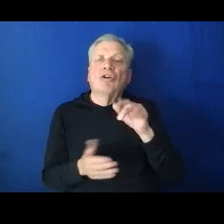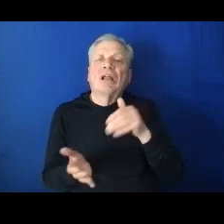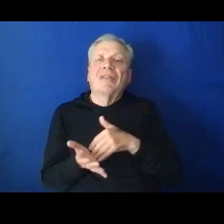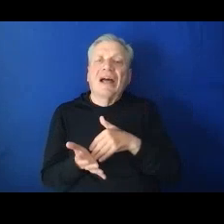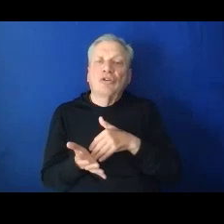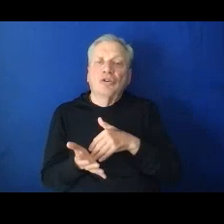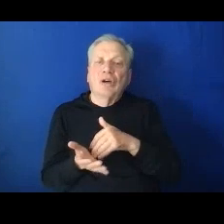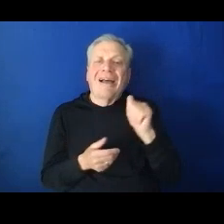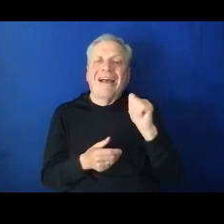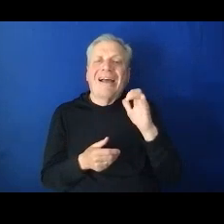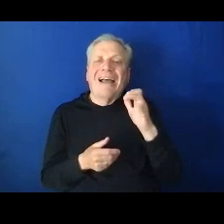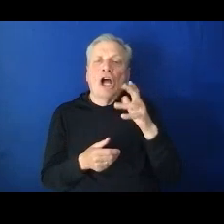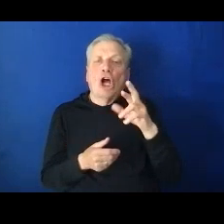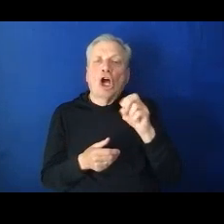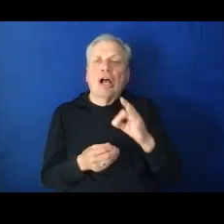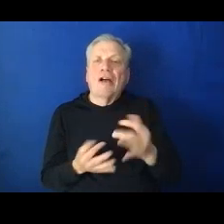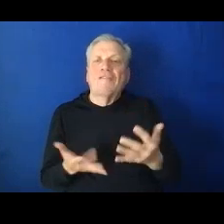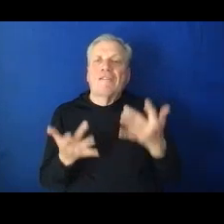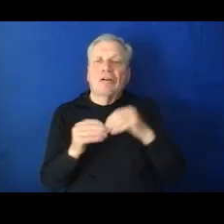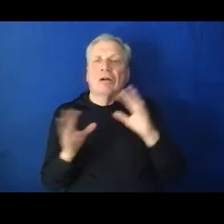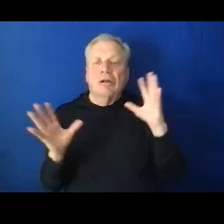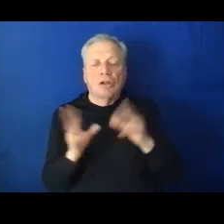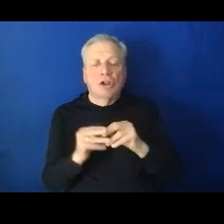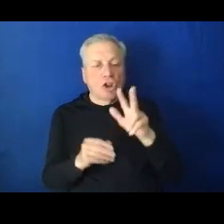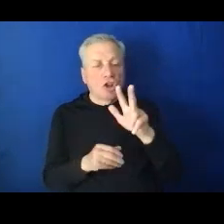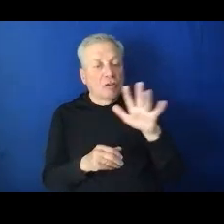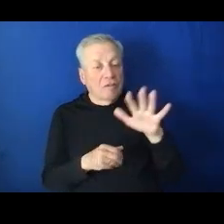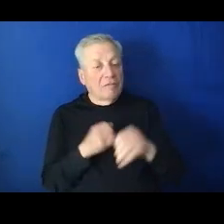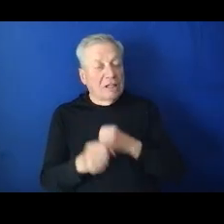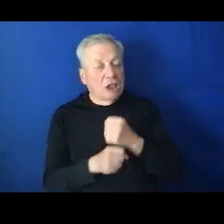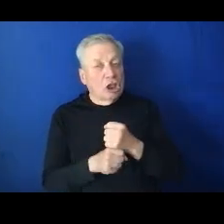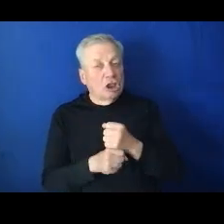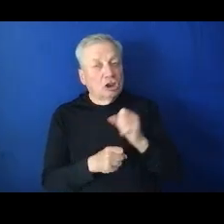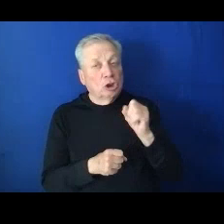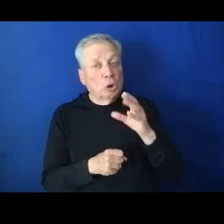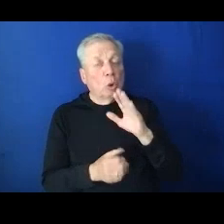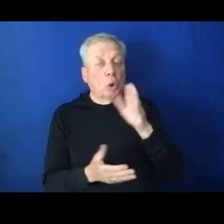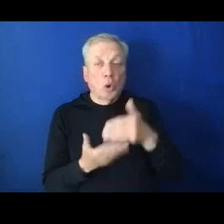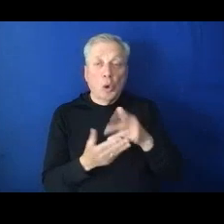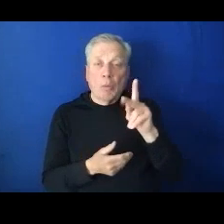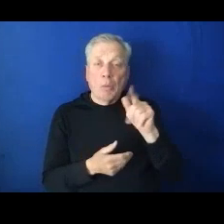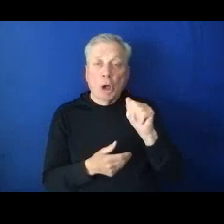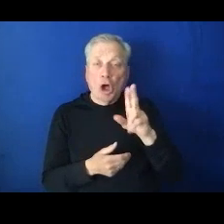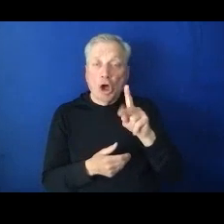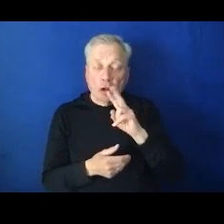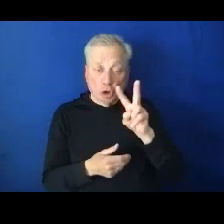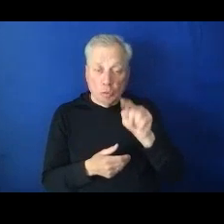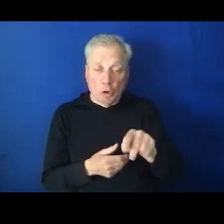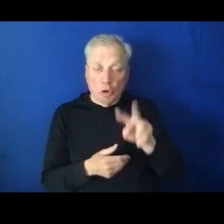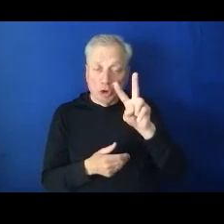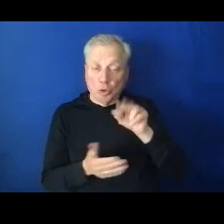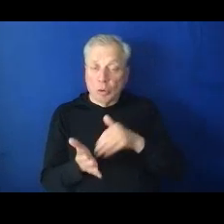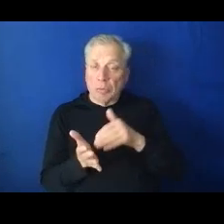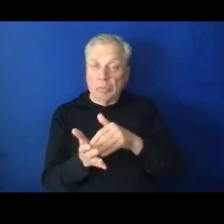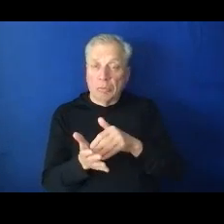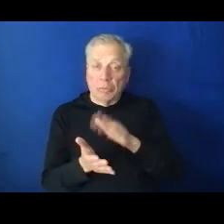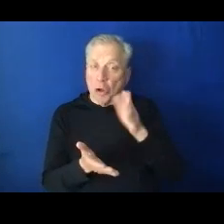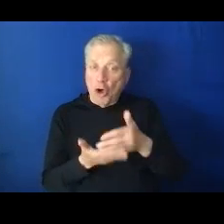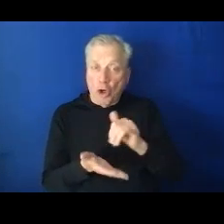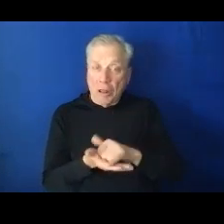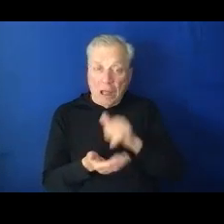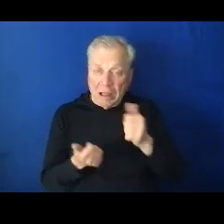258,000 acres of fire in the past 35 years. So the whole park's 2.2 million, but all that won't catch fire. We've